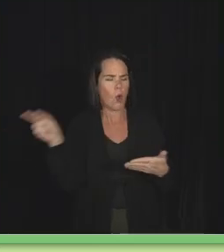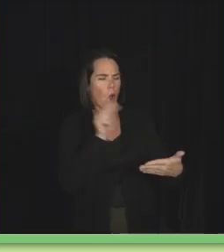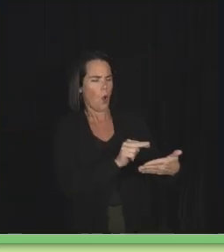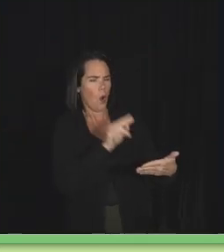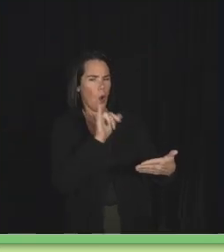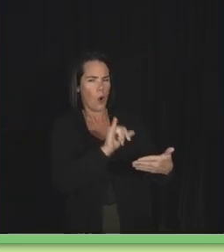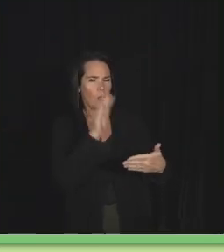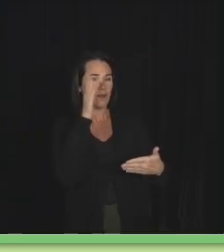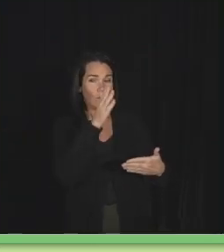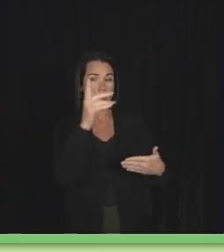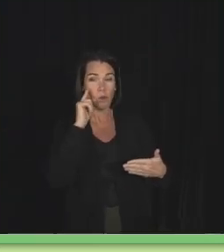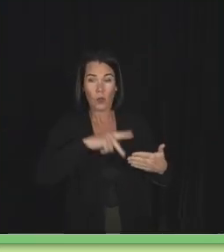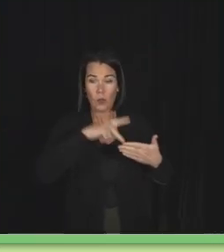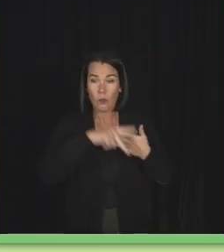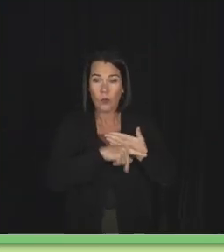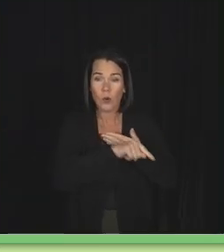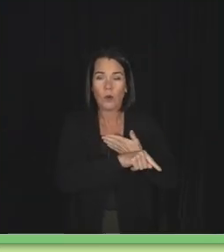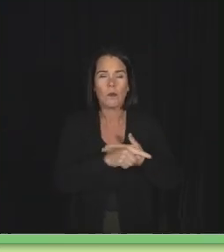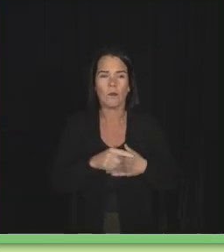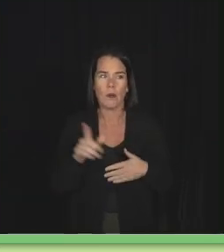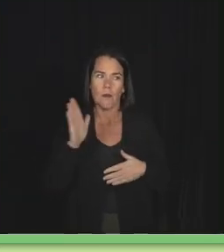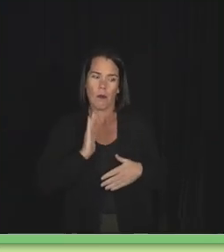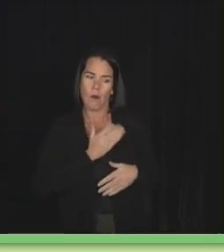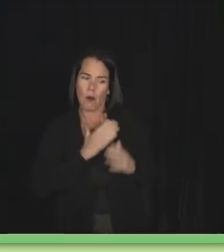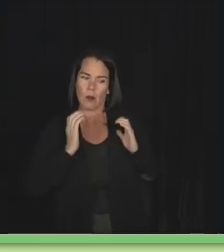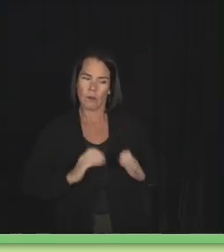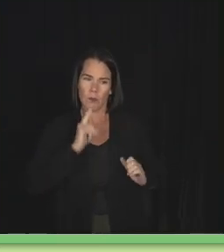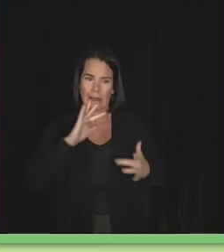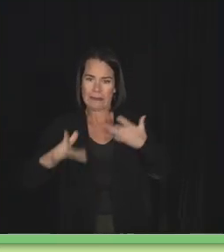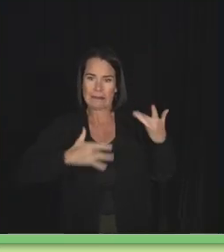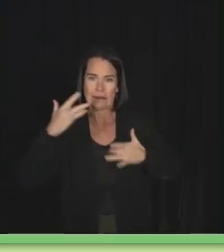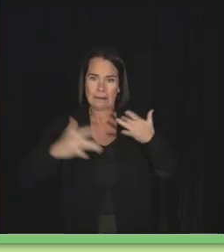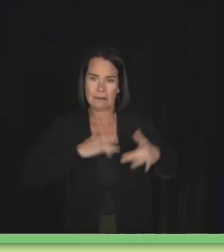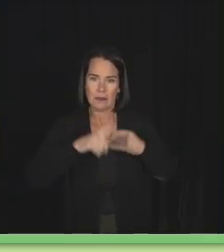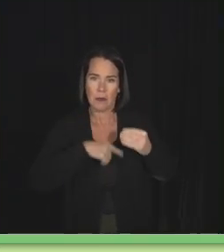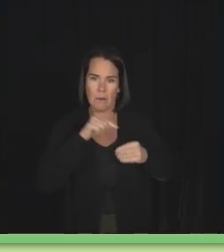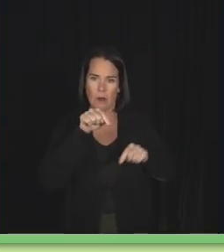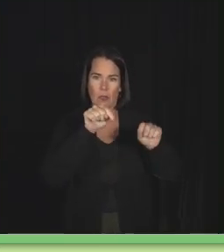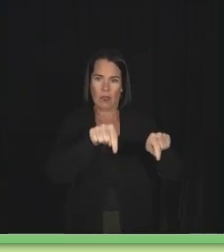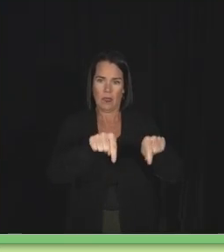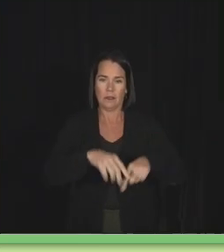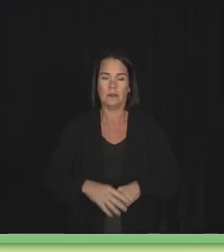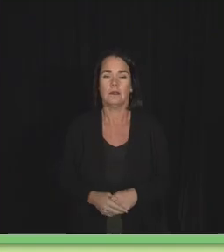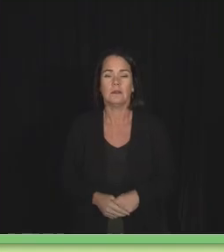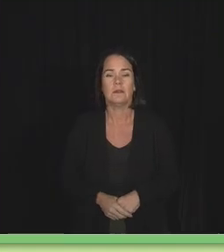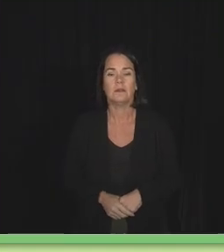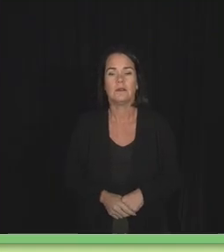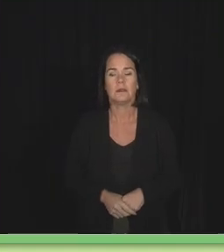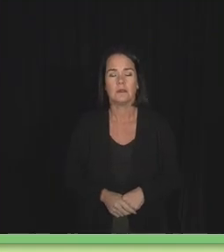program and their customers are really excited about this program.